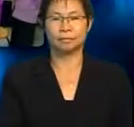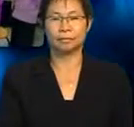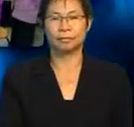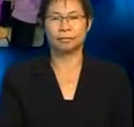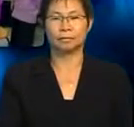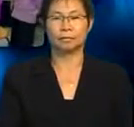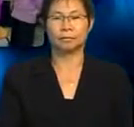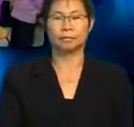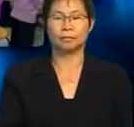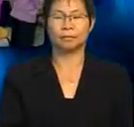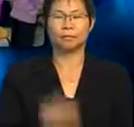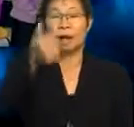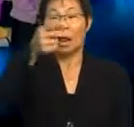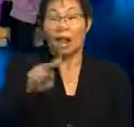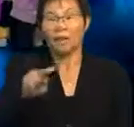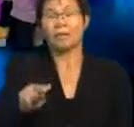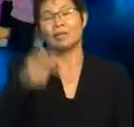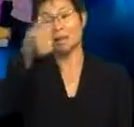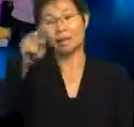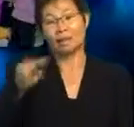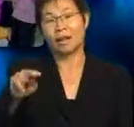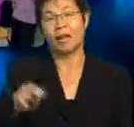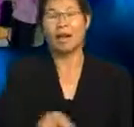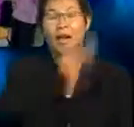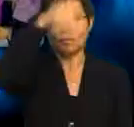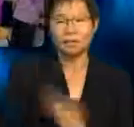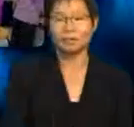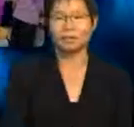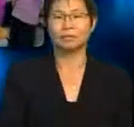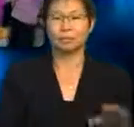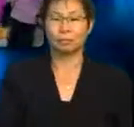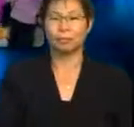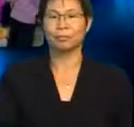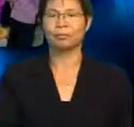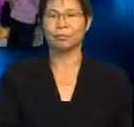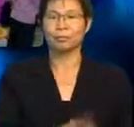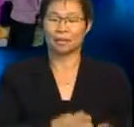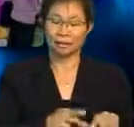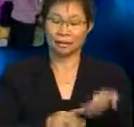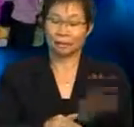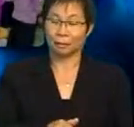Then use your left foot now. An elephant.